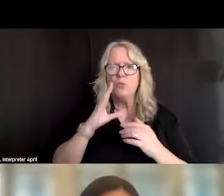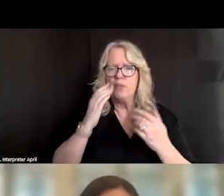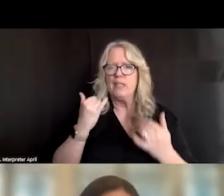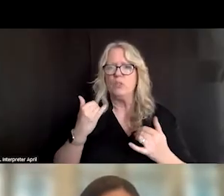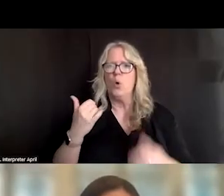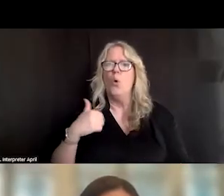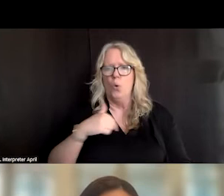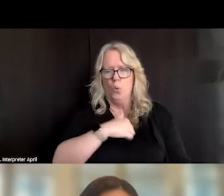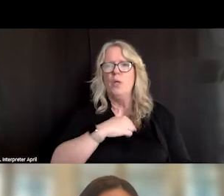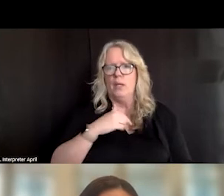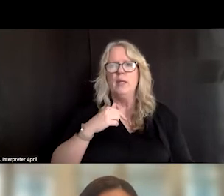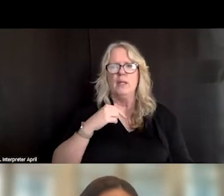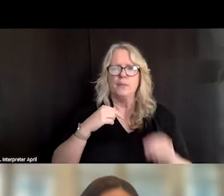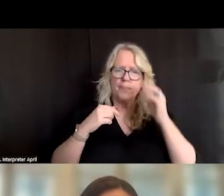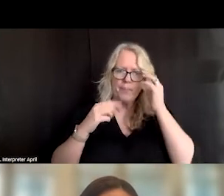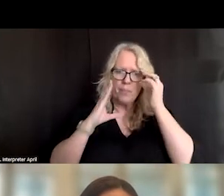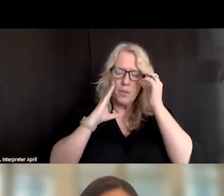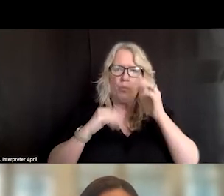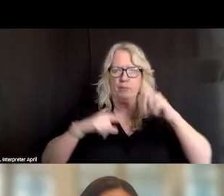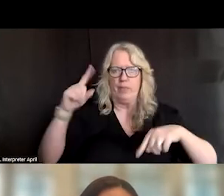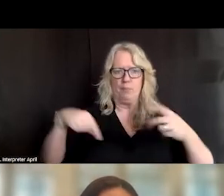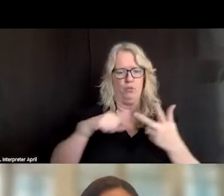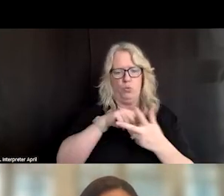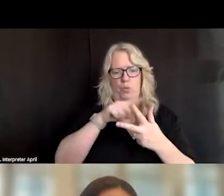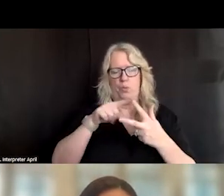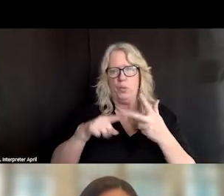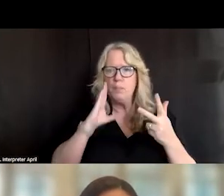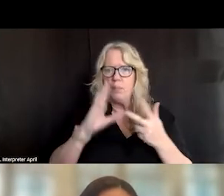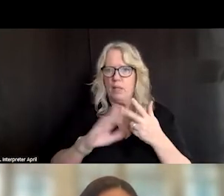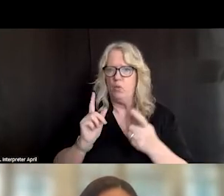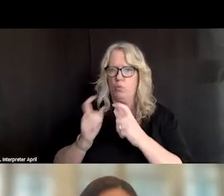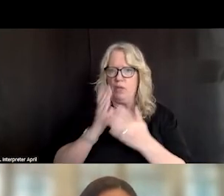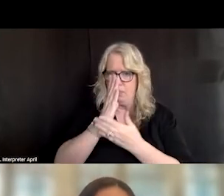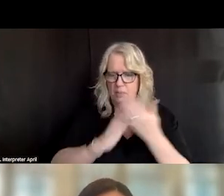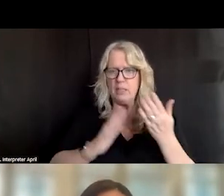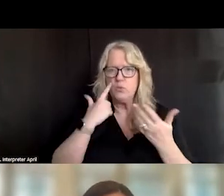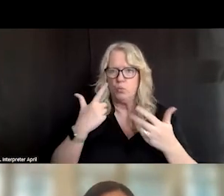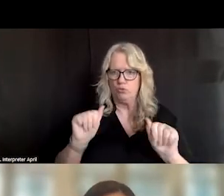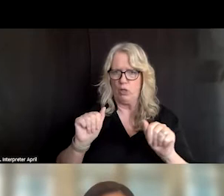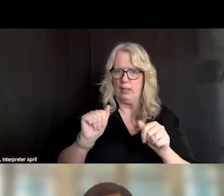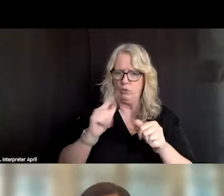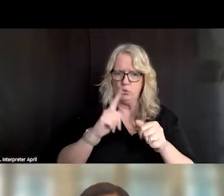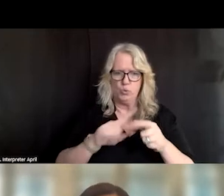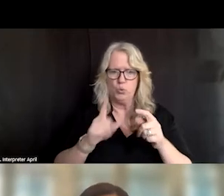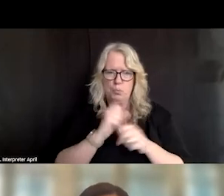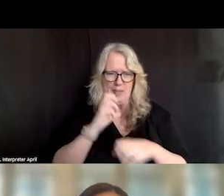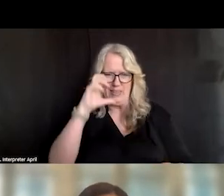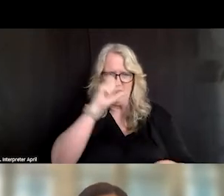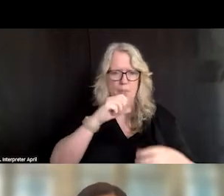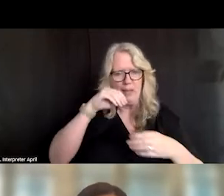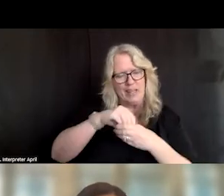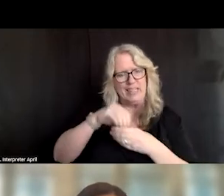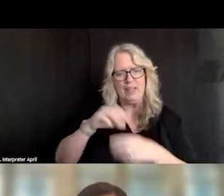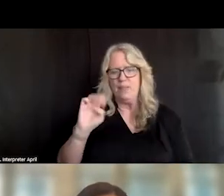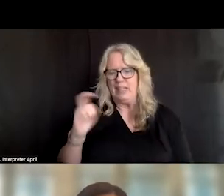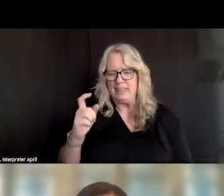of we staggered it into three pieces. So there was a refinement piece where we tried to pressure test assumptions in the Excel calculator as much